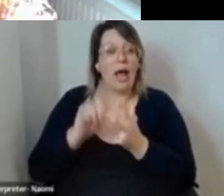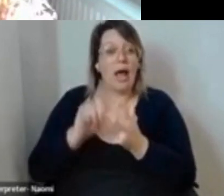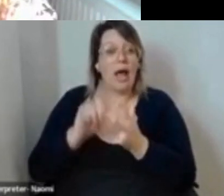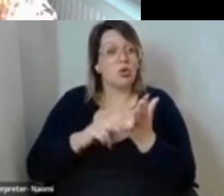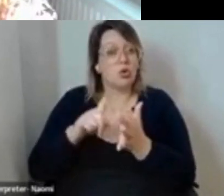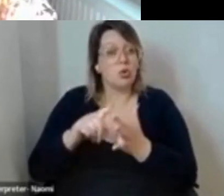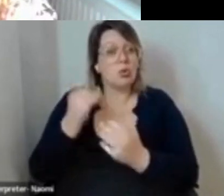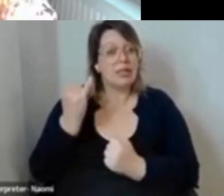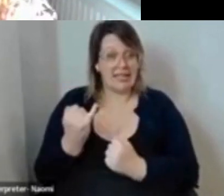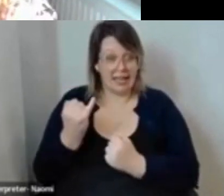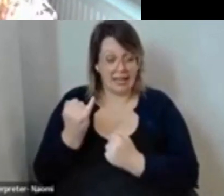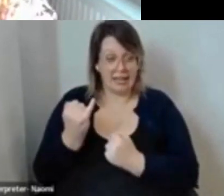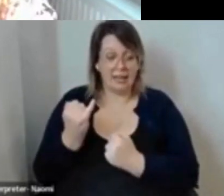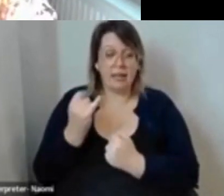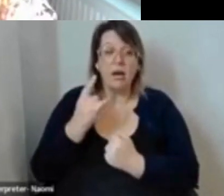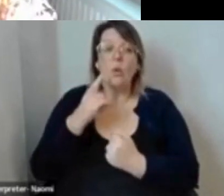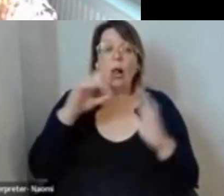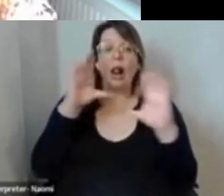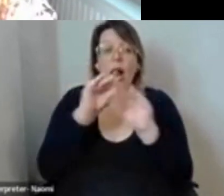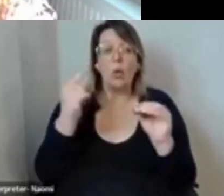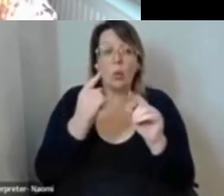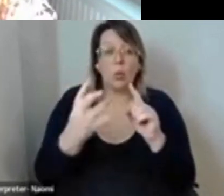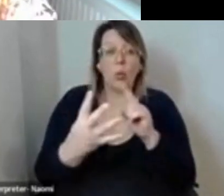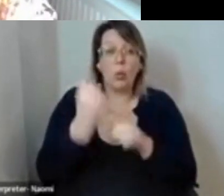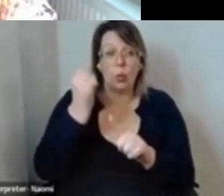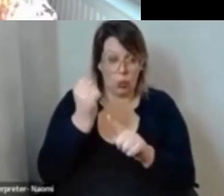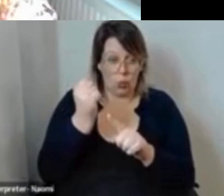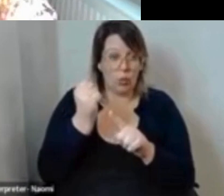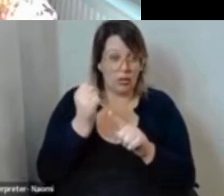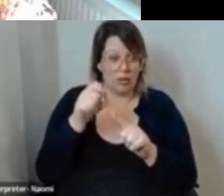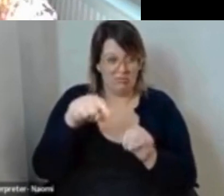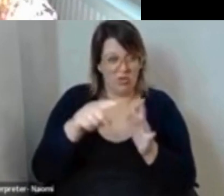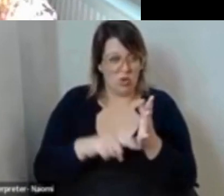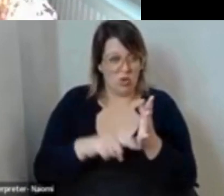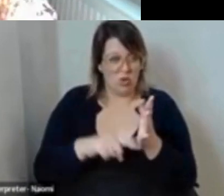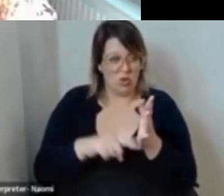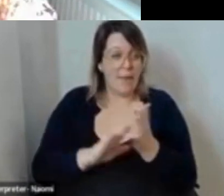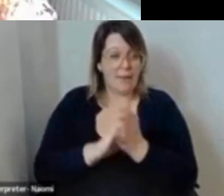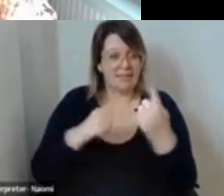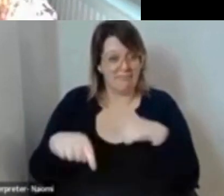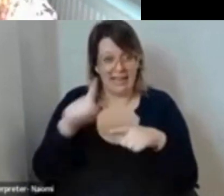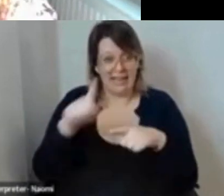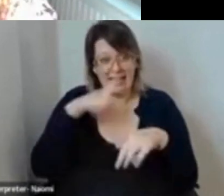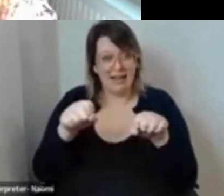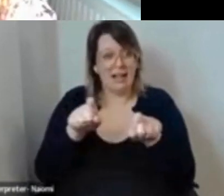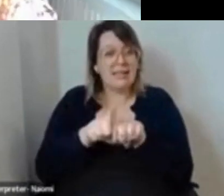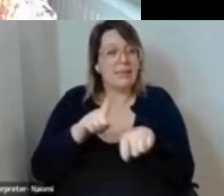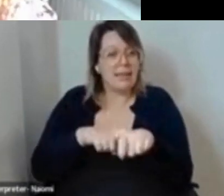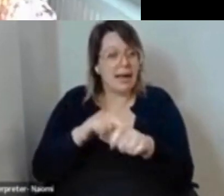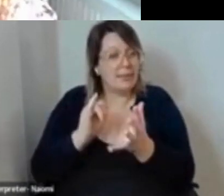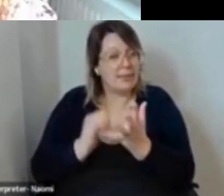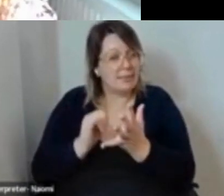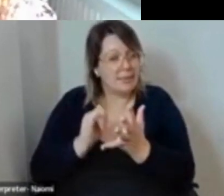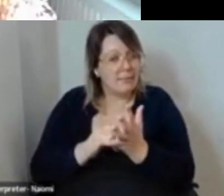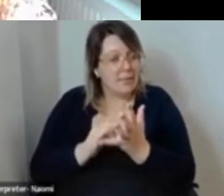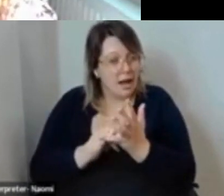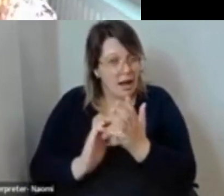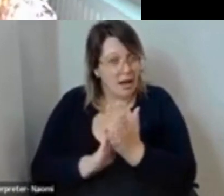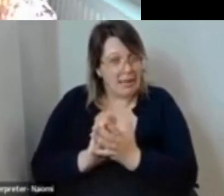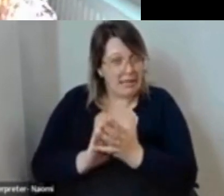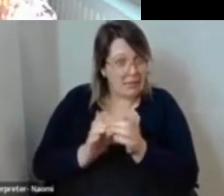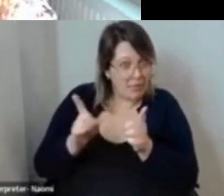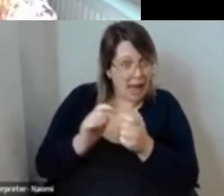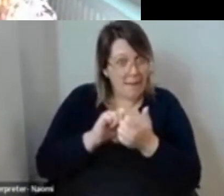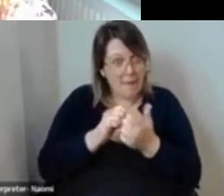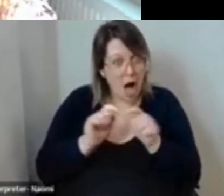July so that they can start from September just like you are. And we look forward again to understanding what those two partnerships are going to